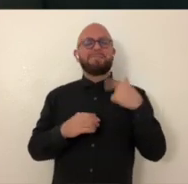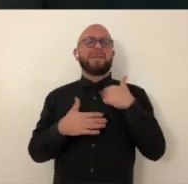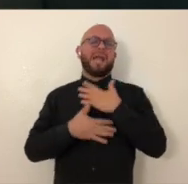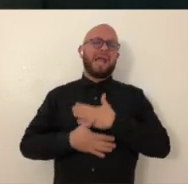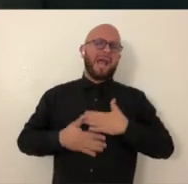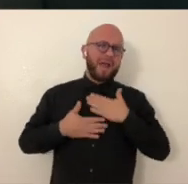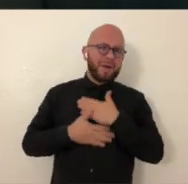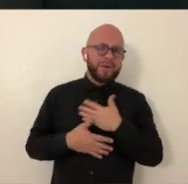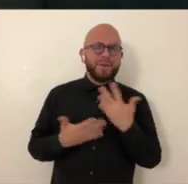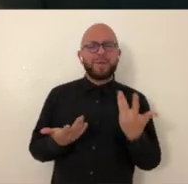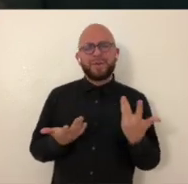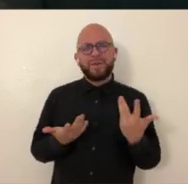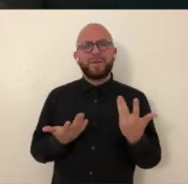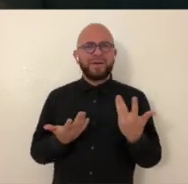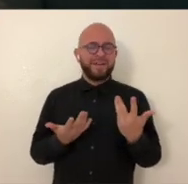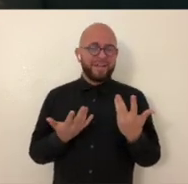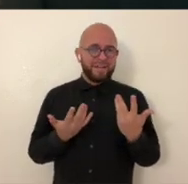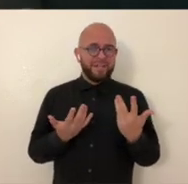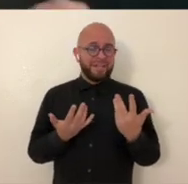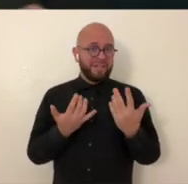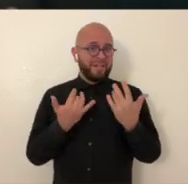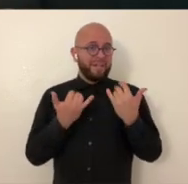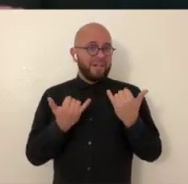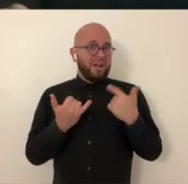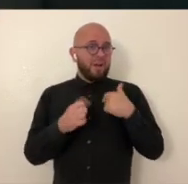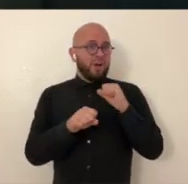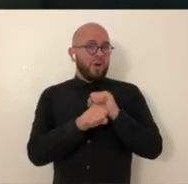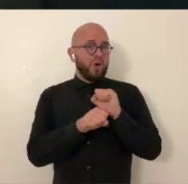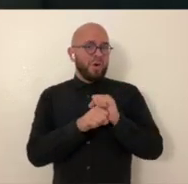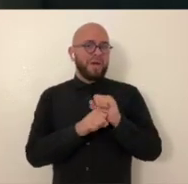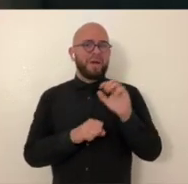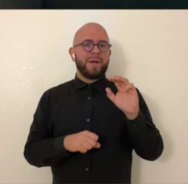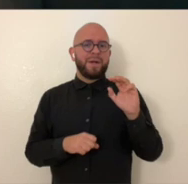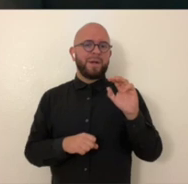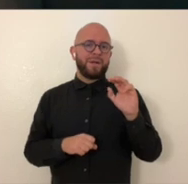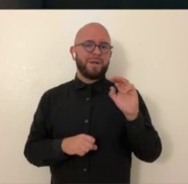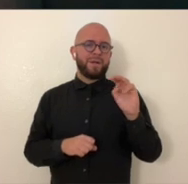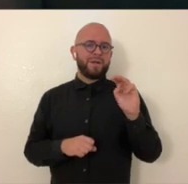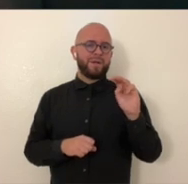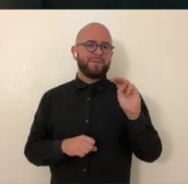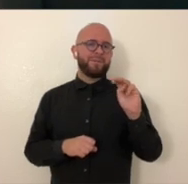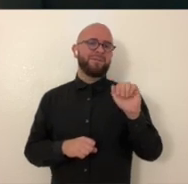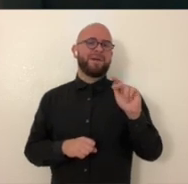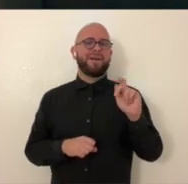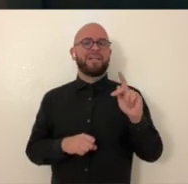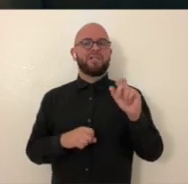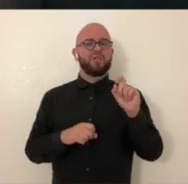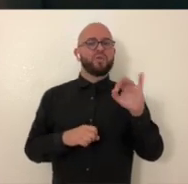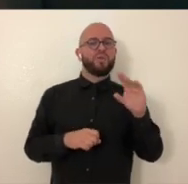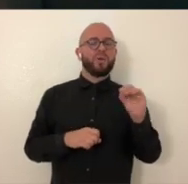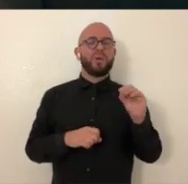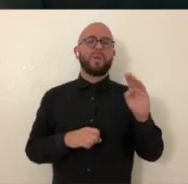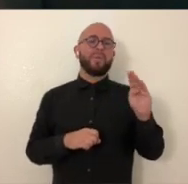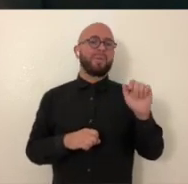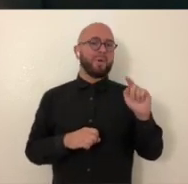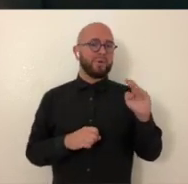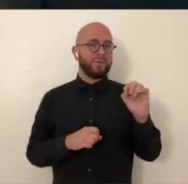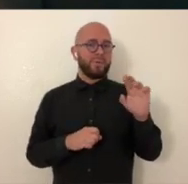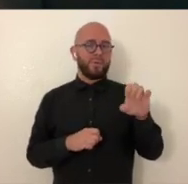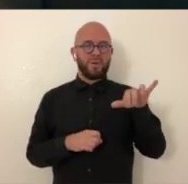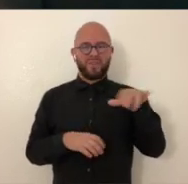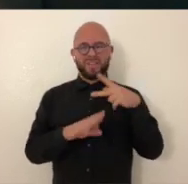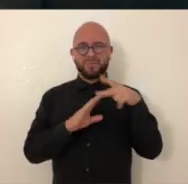experience teaching. It's something that I do enjoy. I currently work at Make Studio